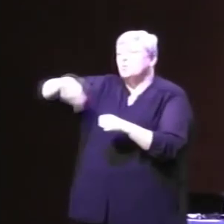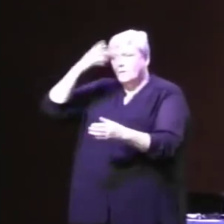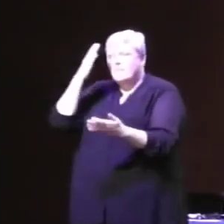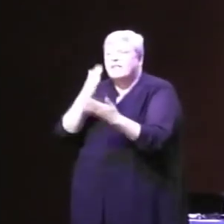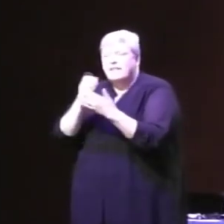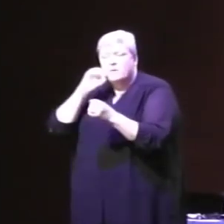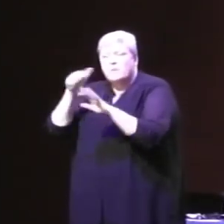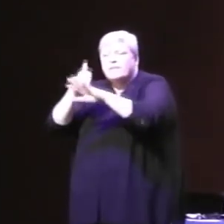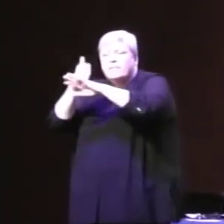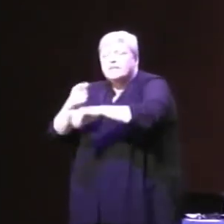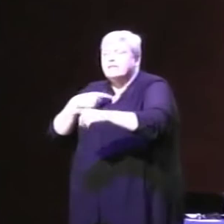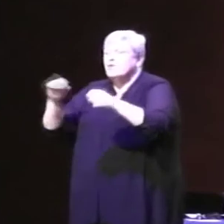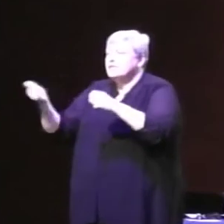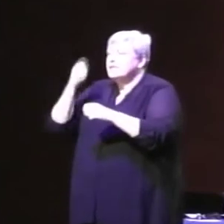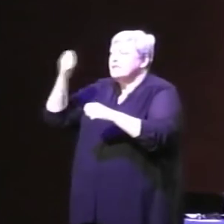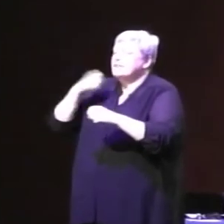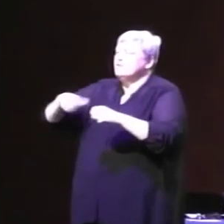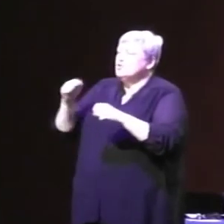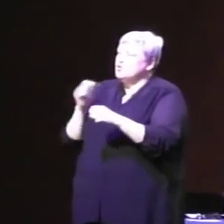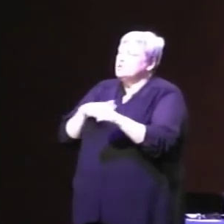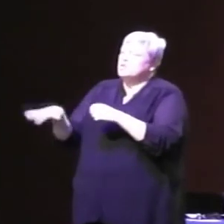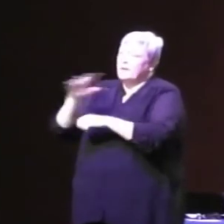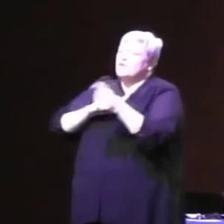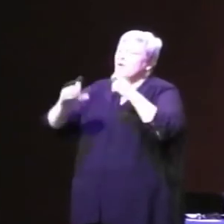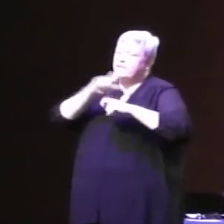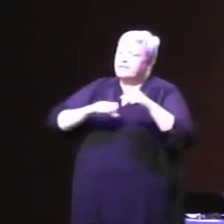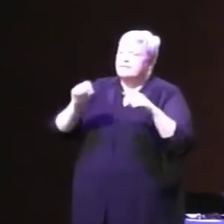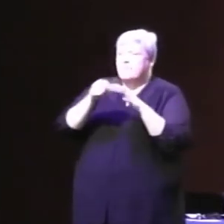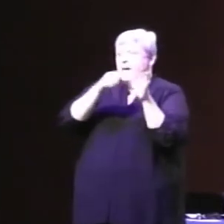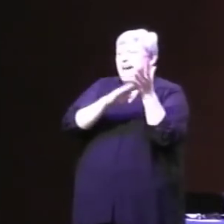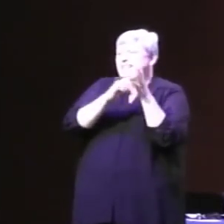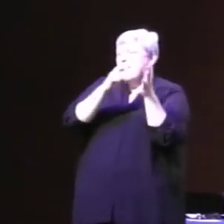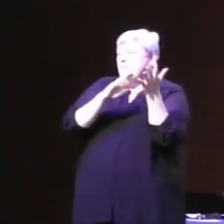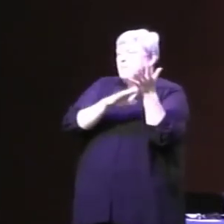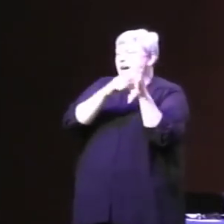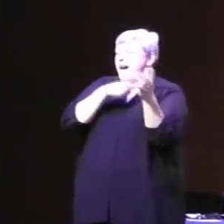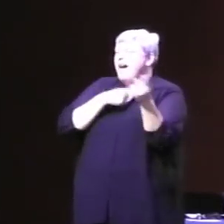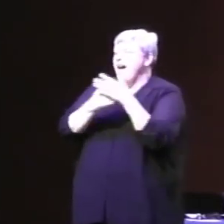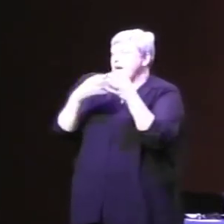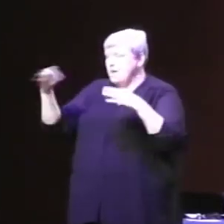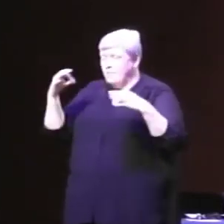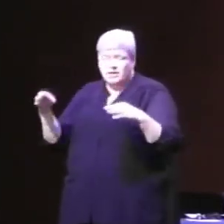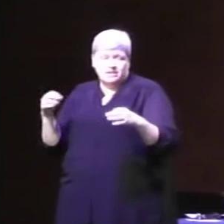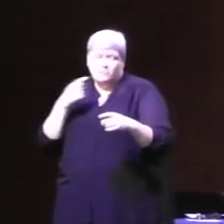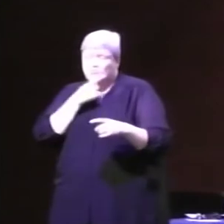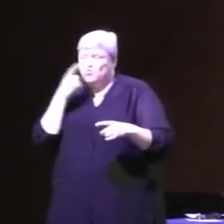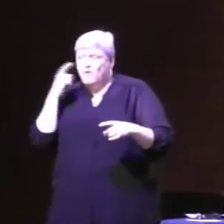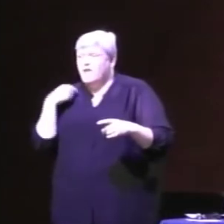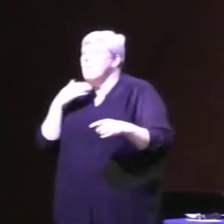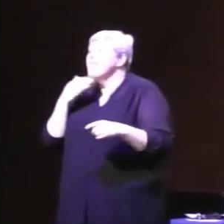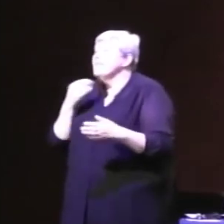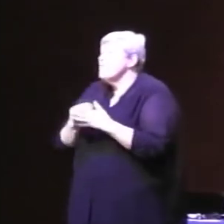the basis for a successful Scottish-wide conference. As the Panama Papers have proven, there's no need for austerity. There's plenty of